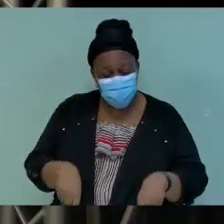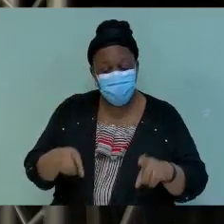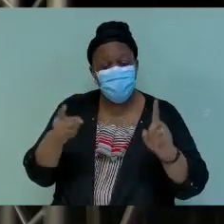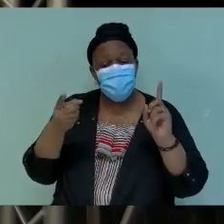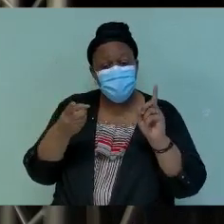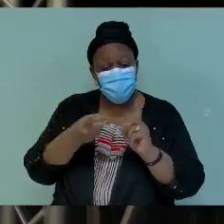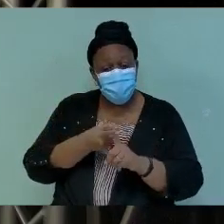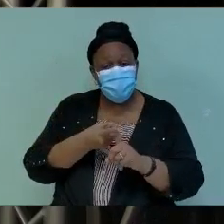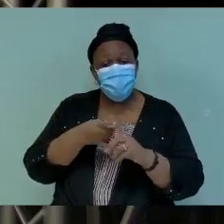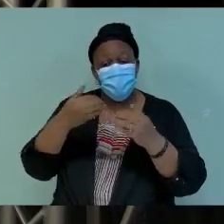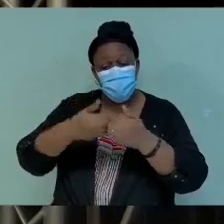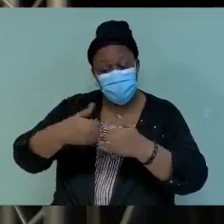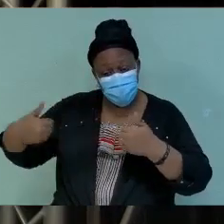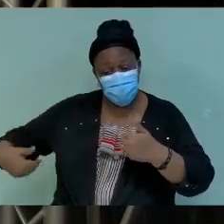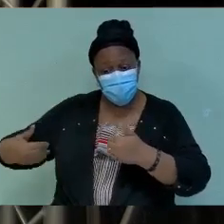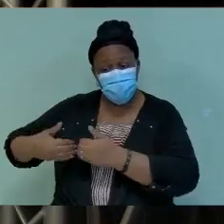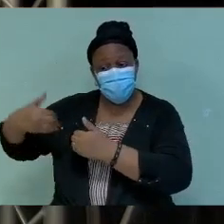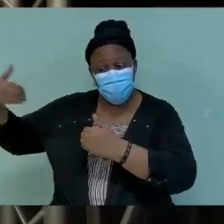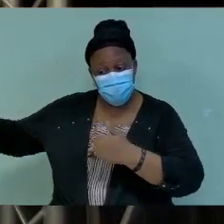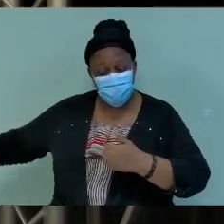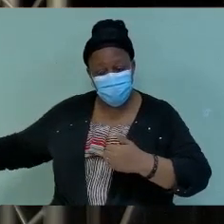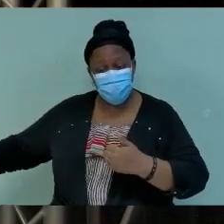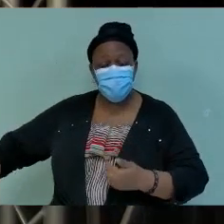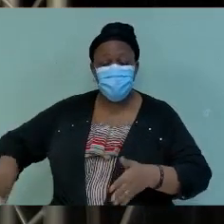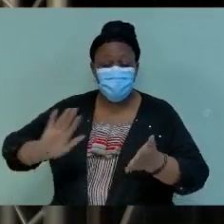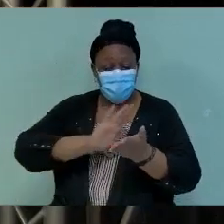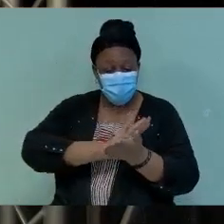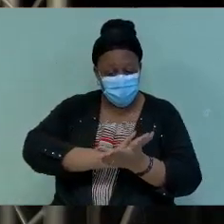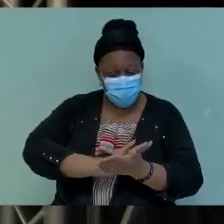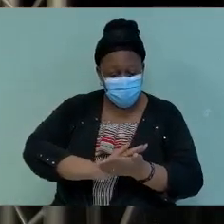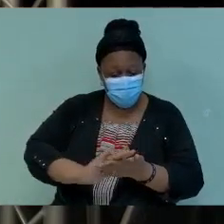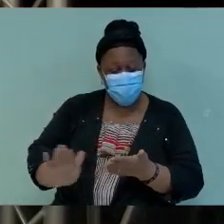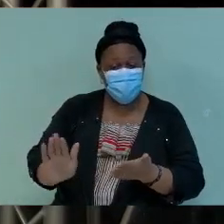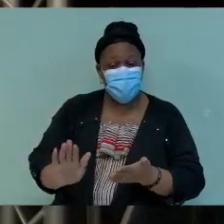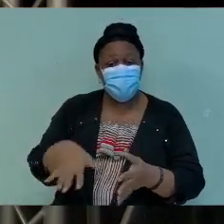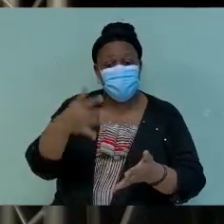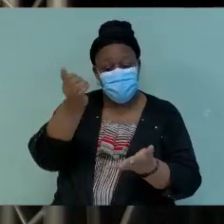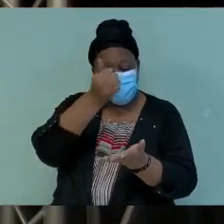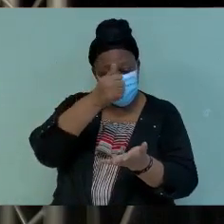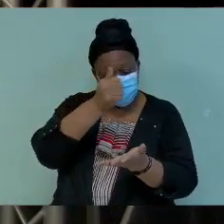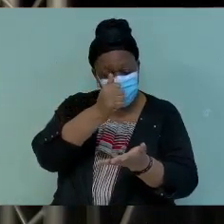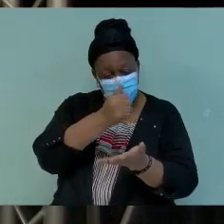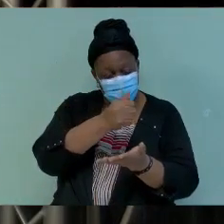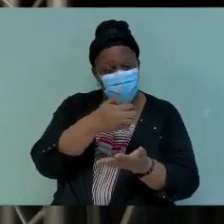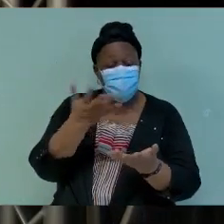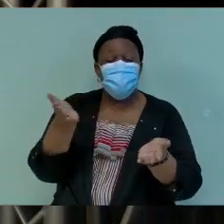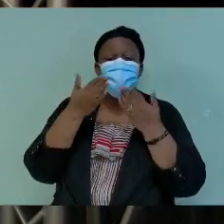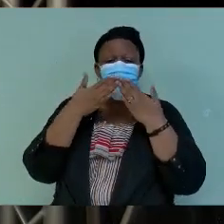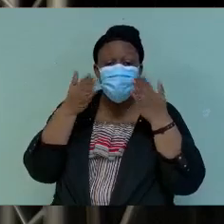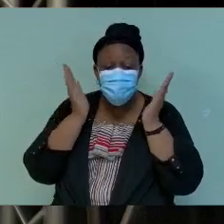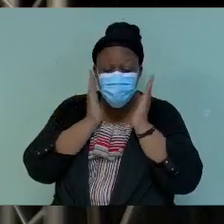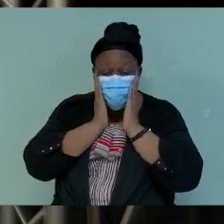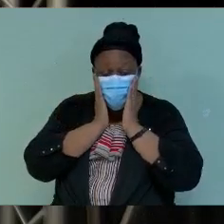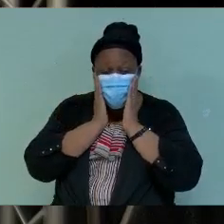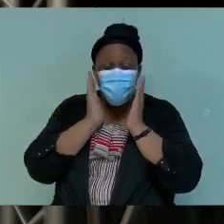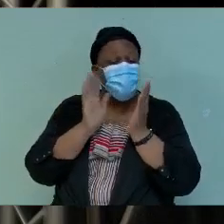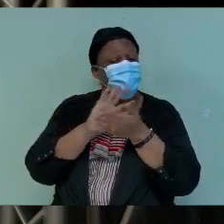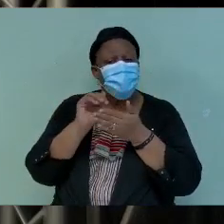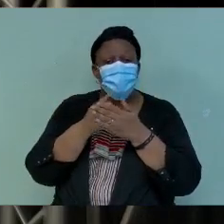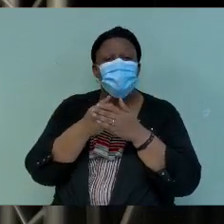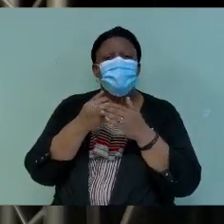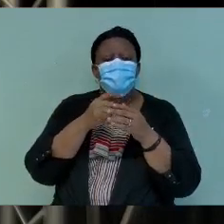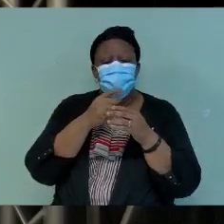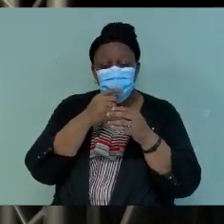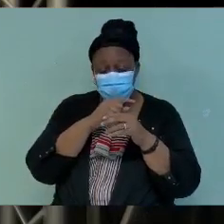want to encourage persons, both businesses and members of the public, to adhere to these protocols. They are for your own